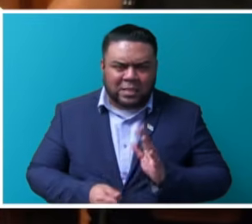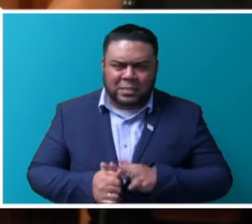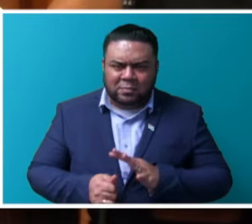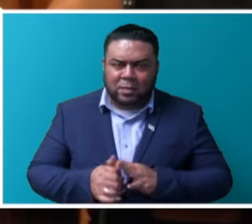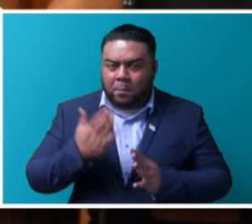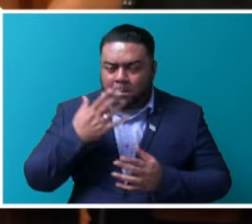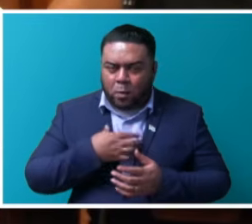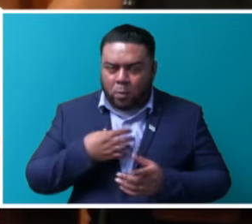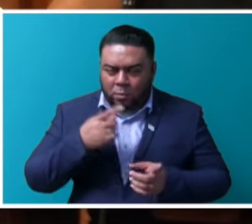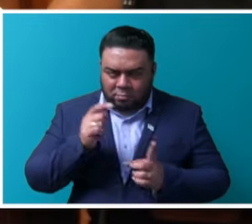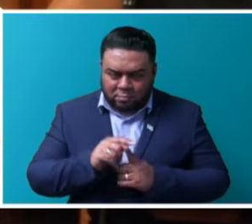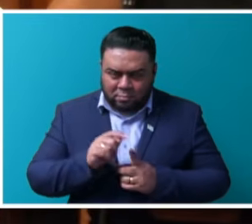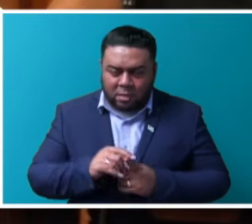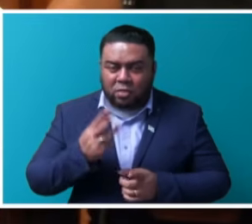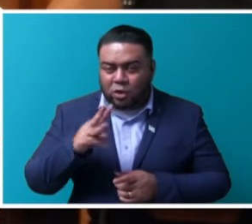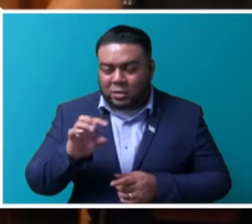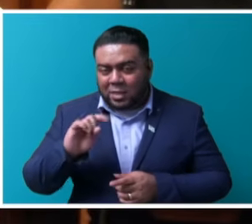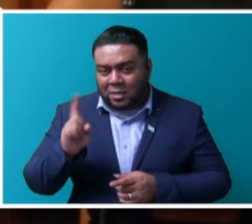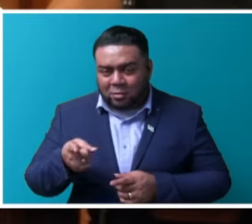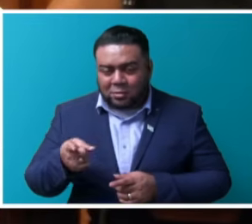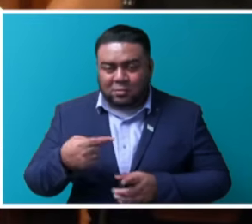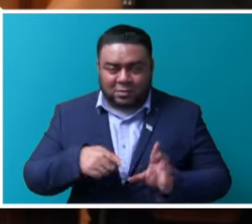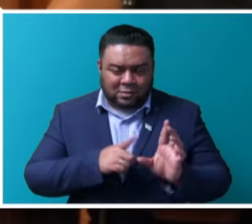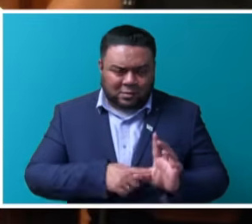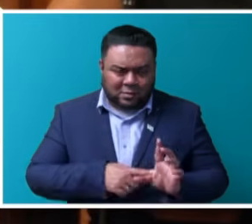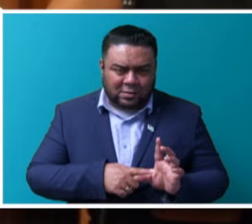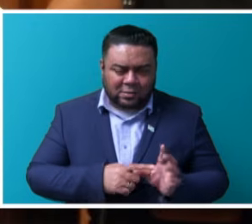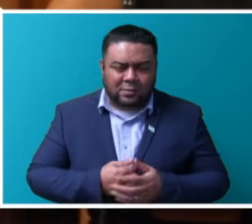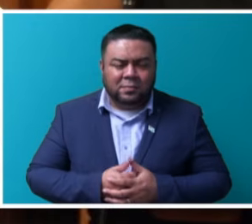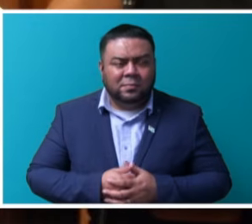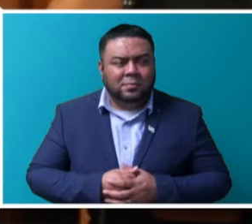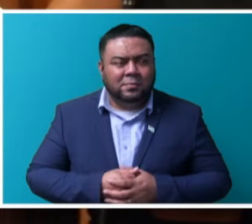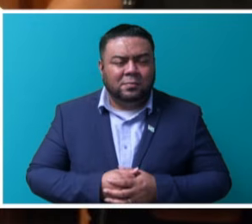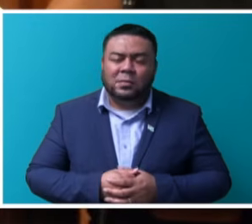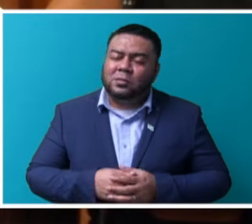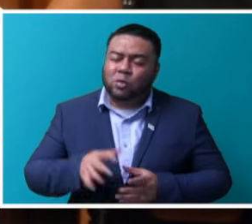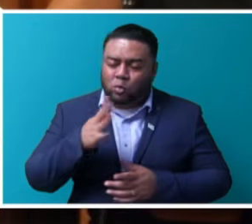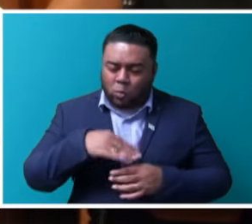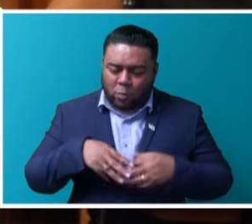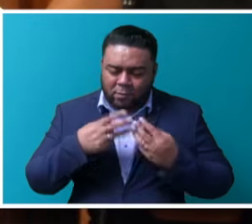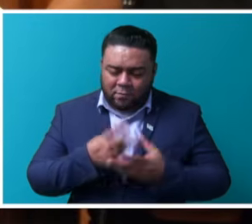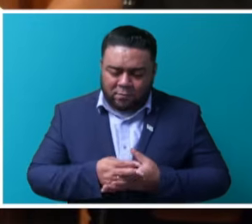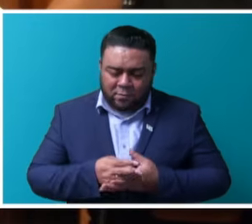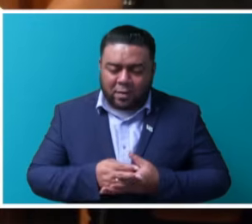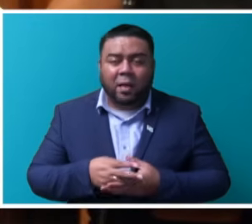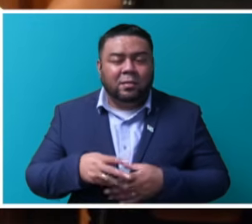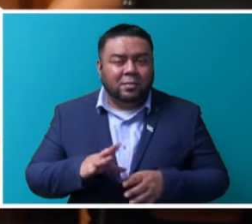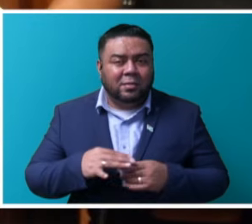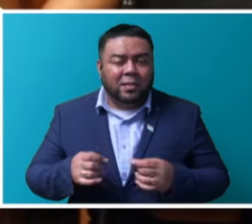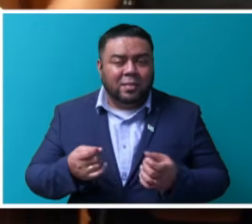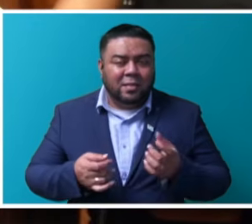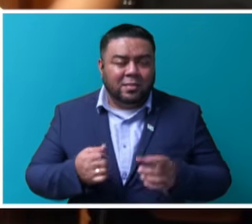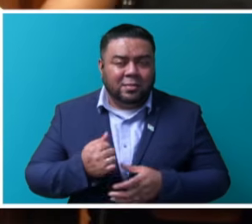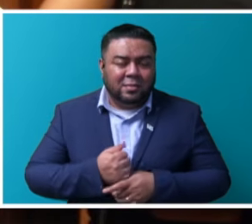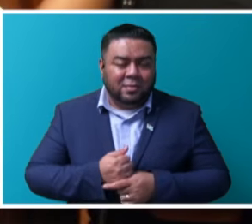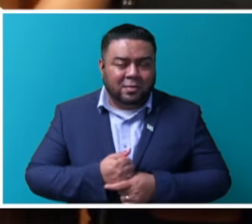targeted to those earning less than 30,000 per year and further extended this to all social welfare pensioners and kidney dialysis patients. So